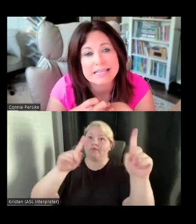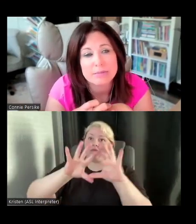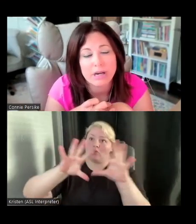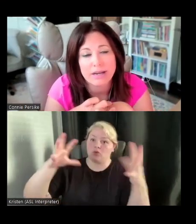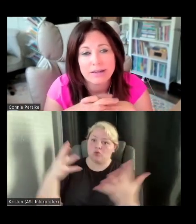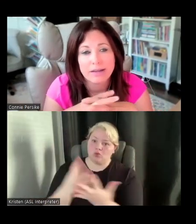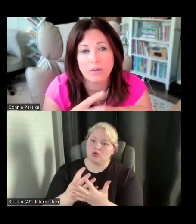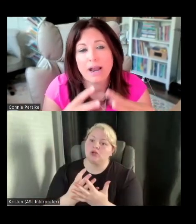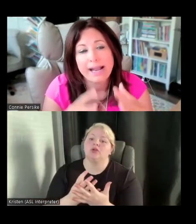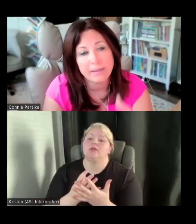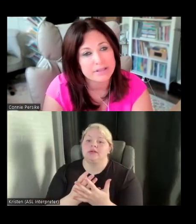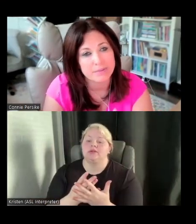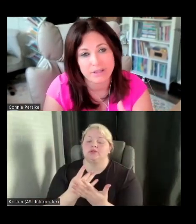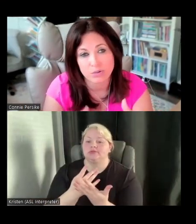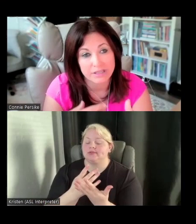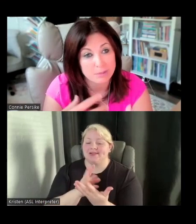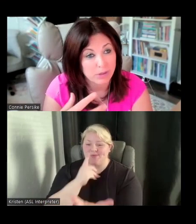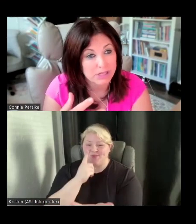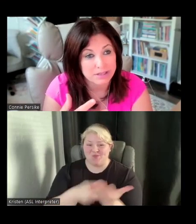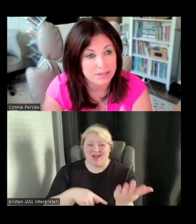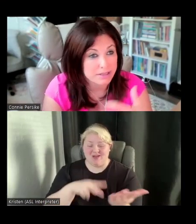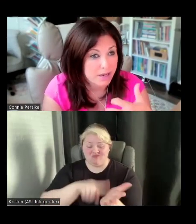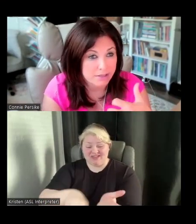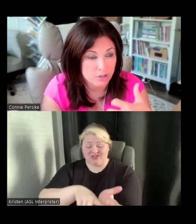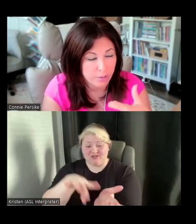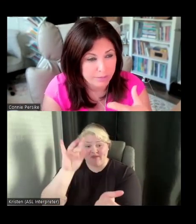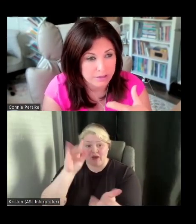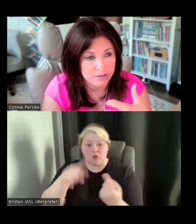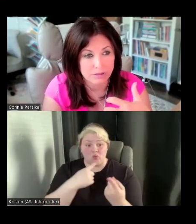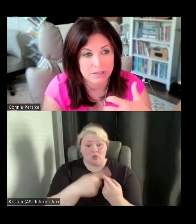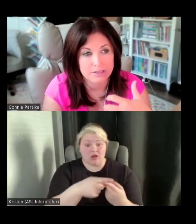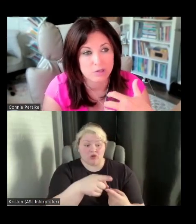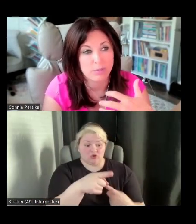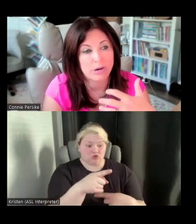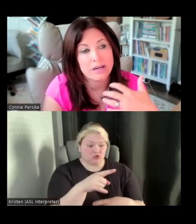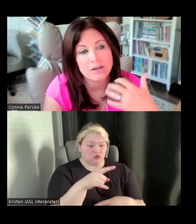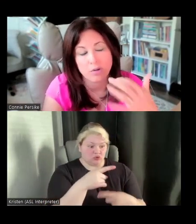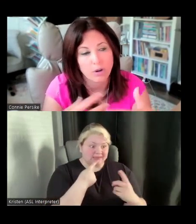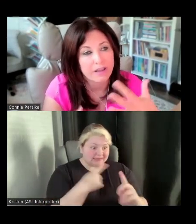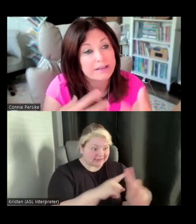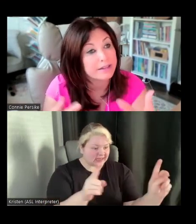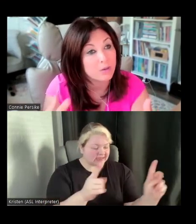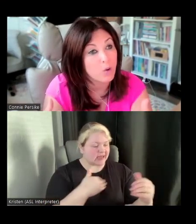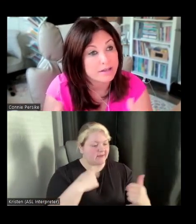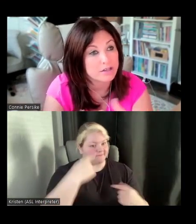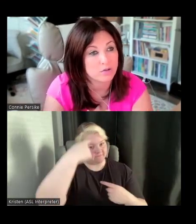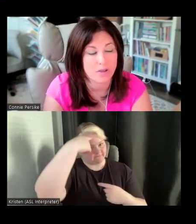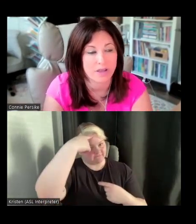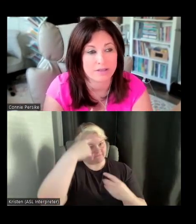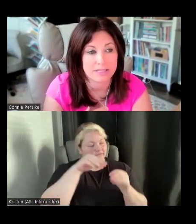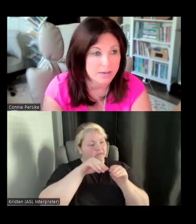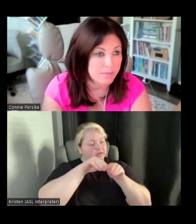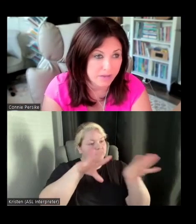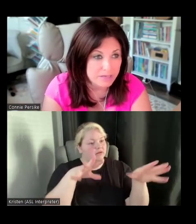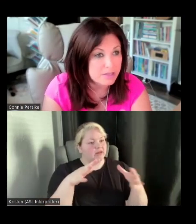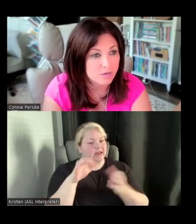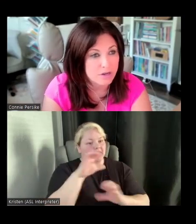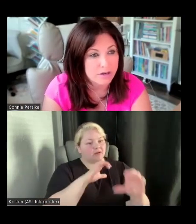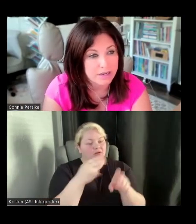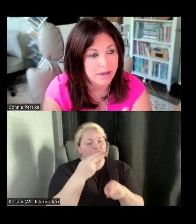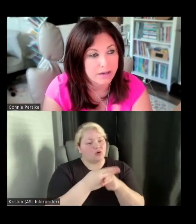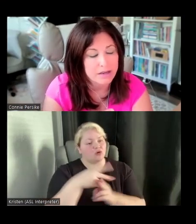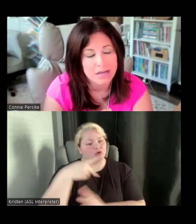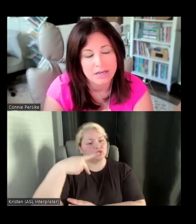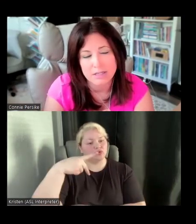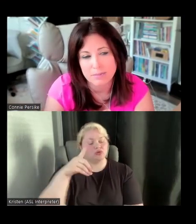is this? But what happens when you experience a success, dopamine is released in your brain and you're more likely to want to do that same things you've